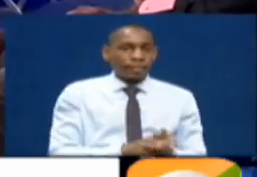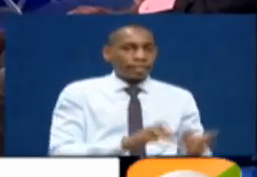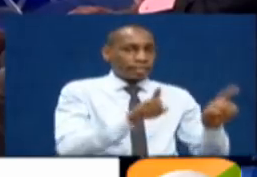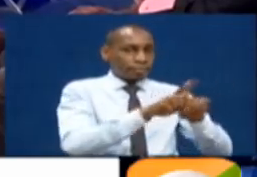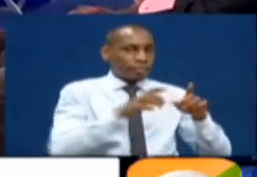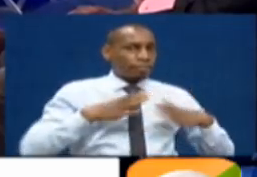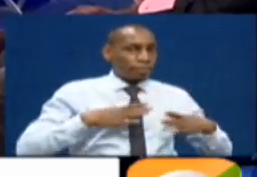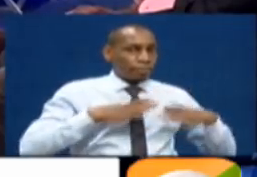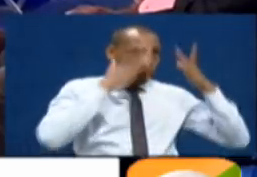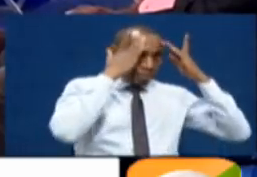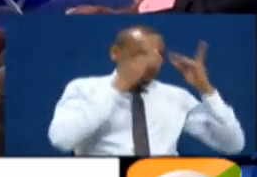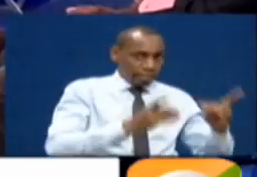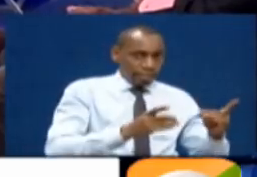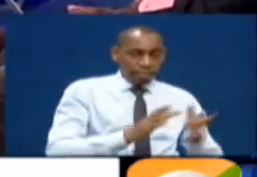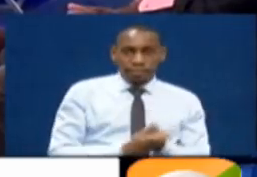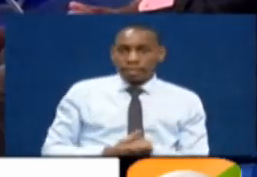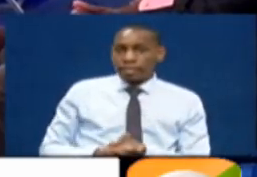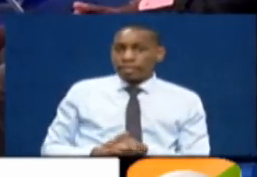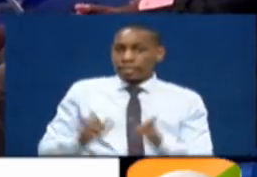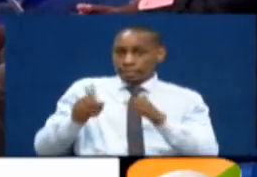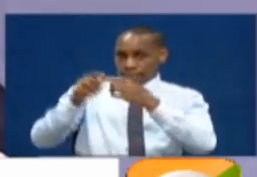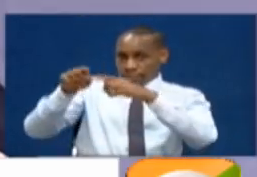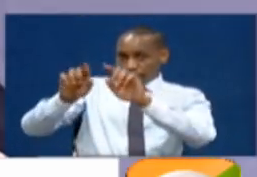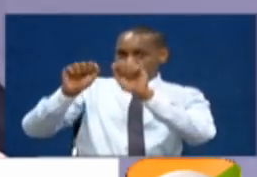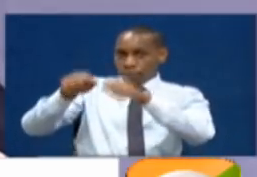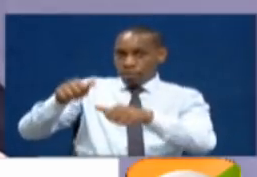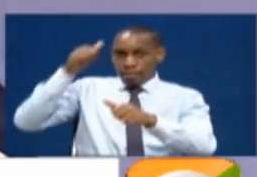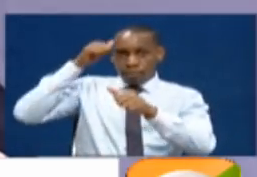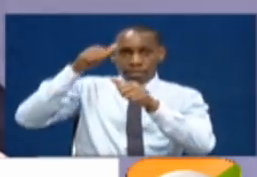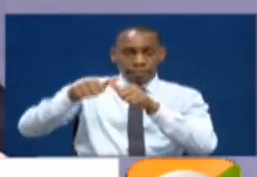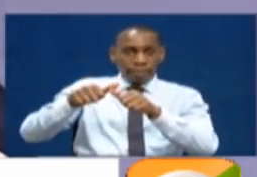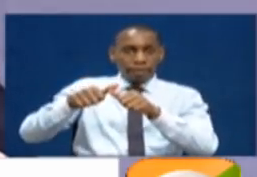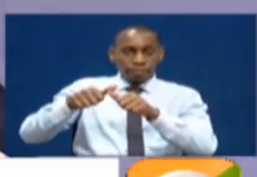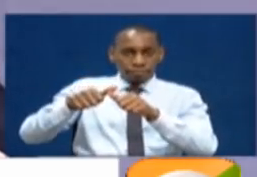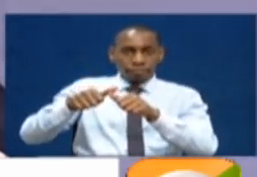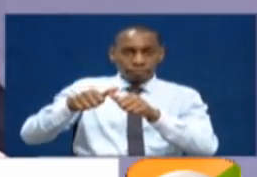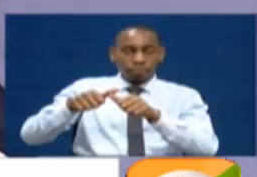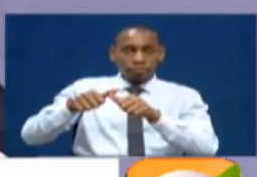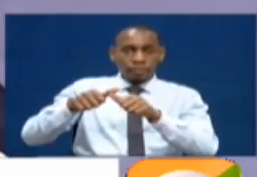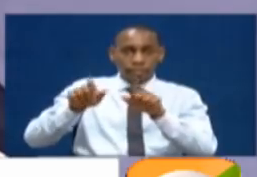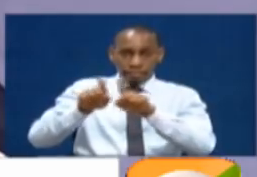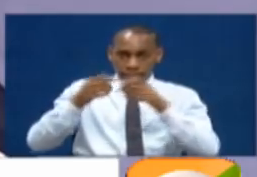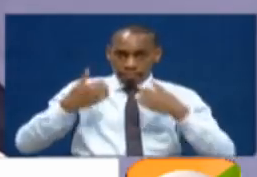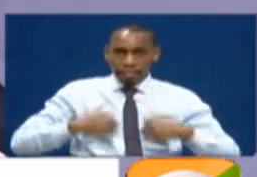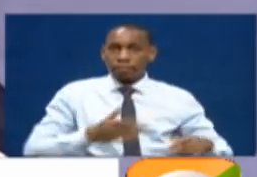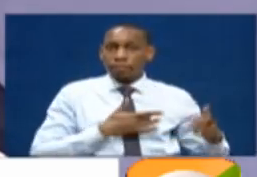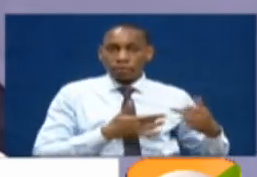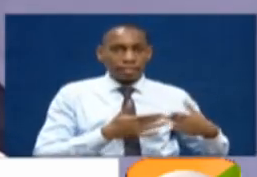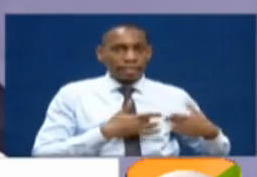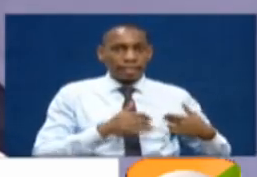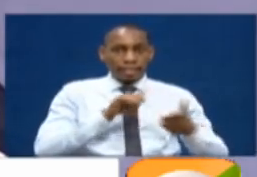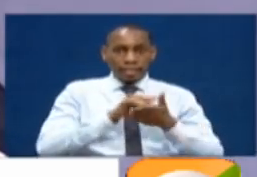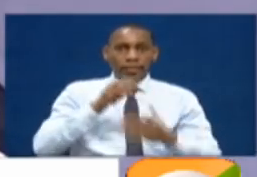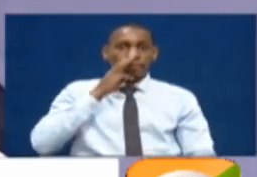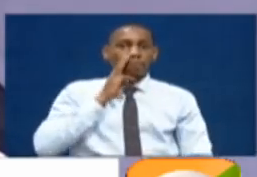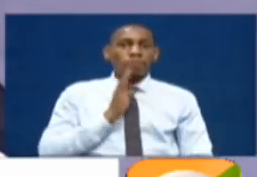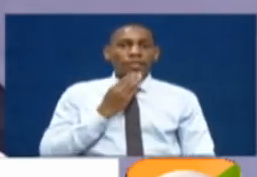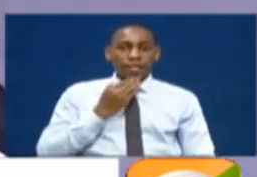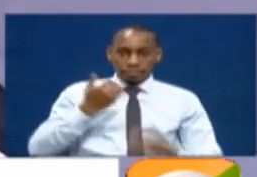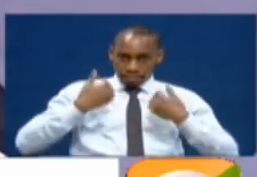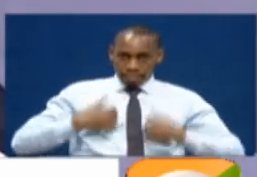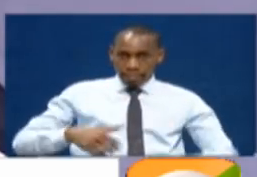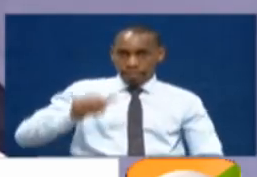right? decisions? Now, you will recall that as far as I am concerned, that is Musalia Mudavadi as